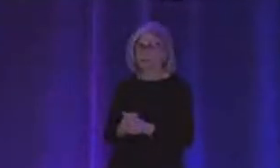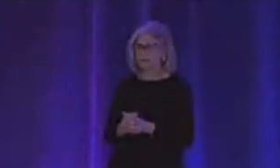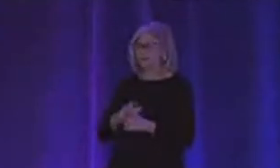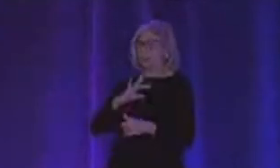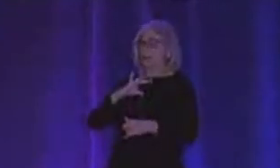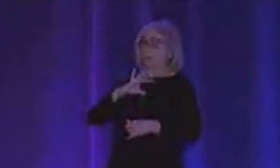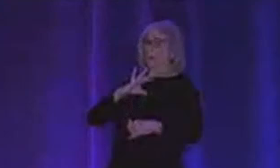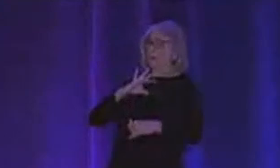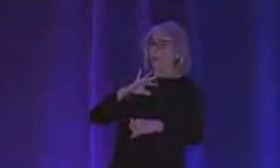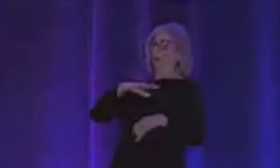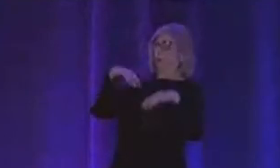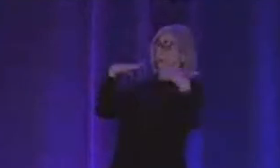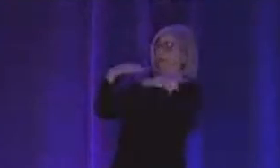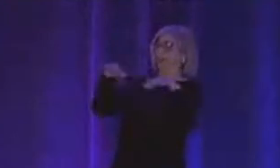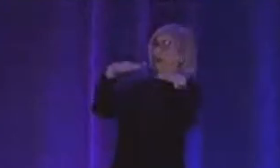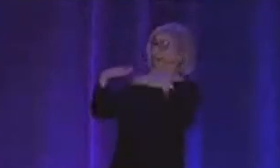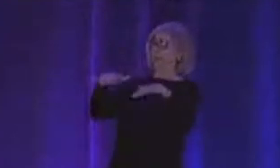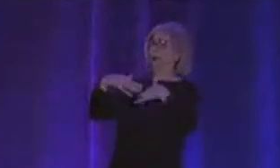Woo!